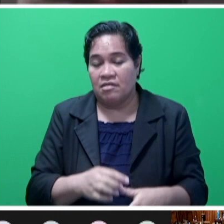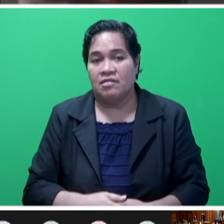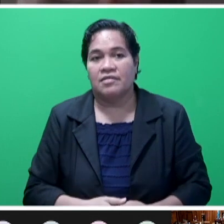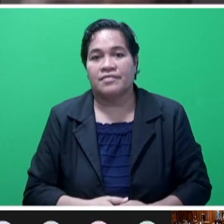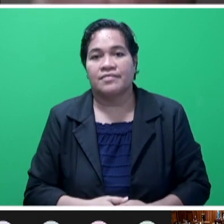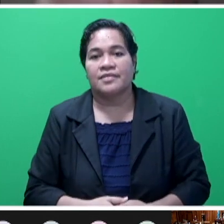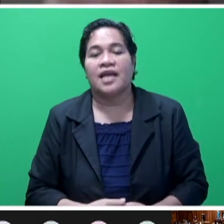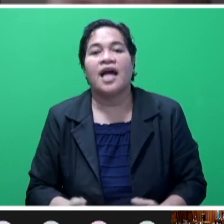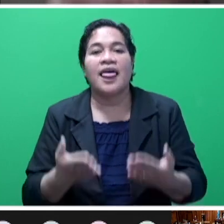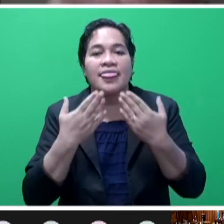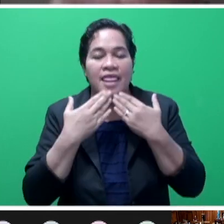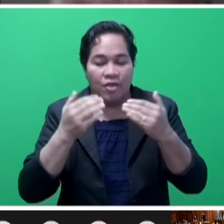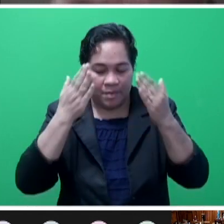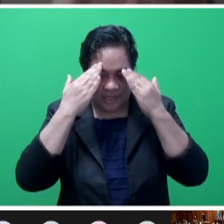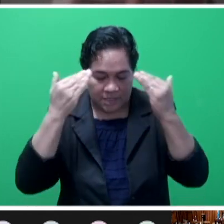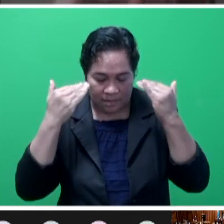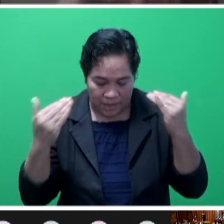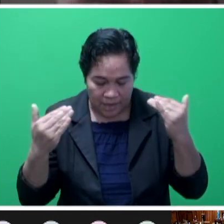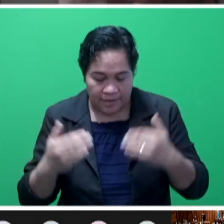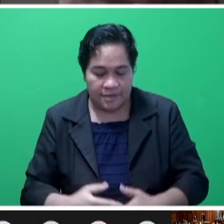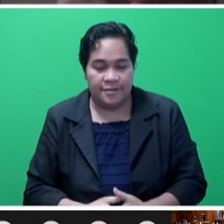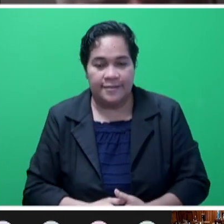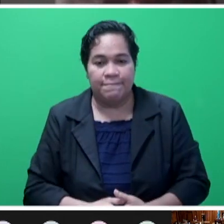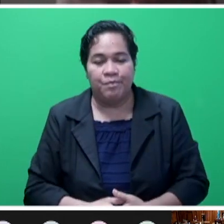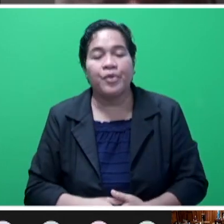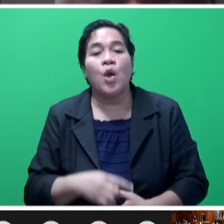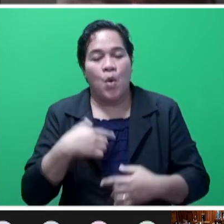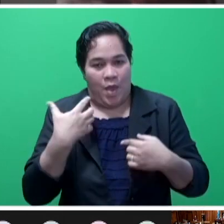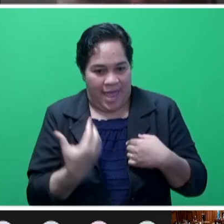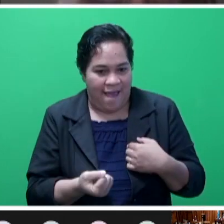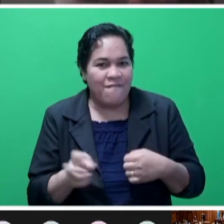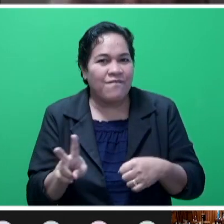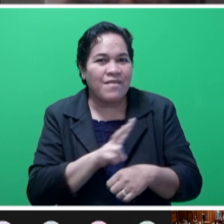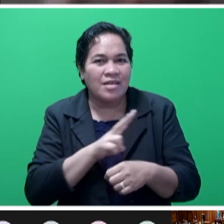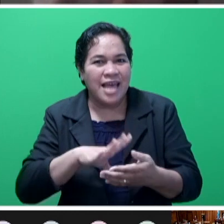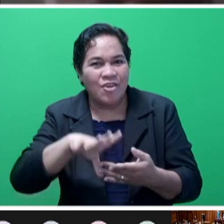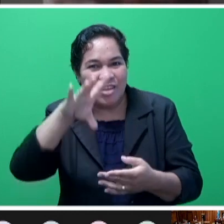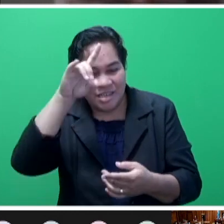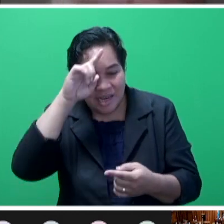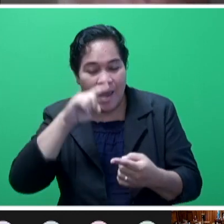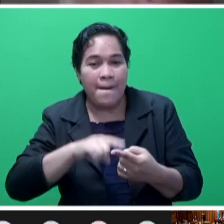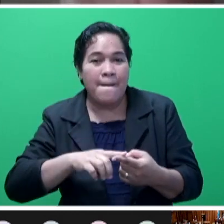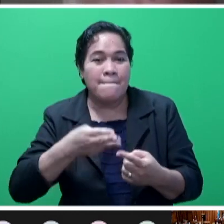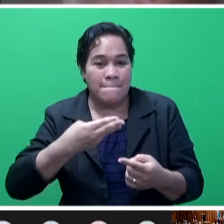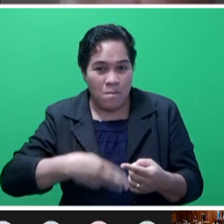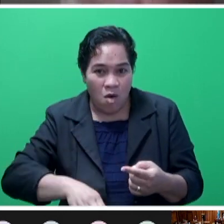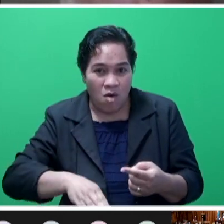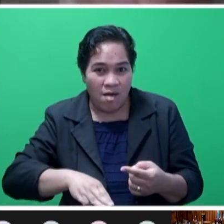Thank you, Mr. Speaker, sir. Mr. Speaker, sir, we have a values education, moral values education